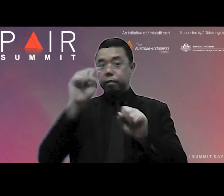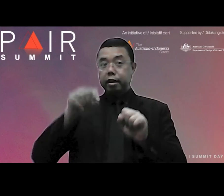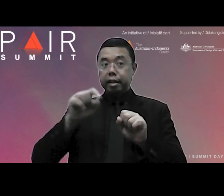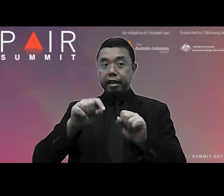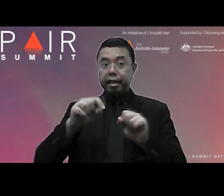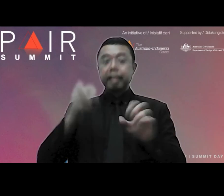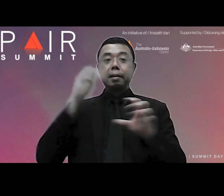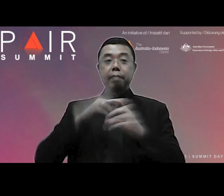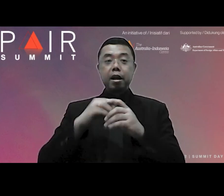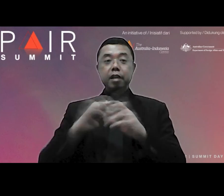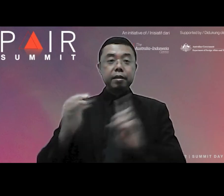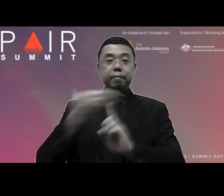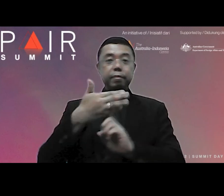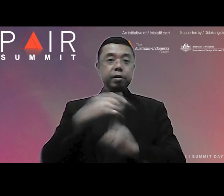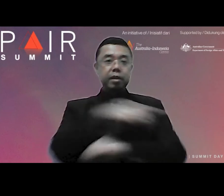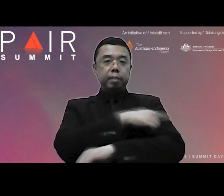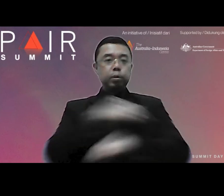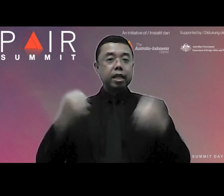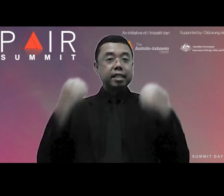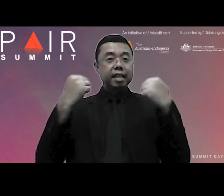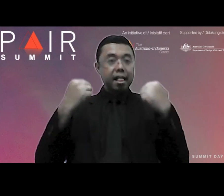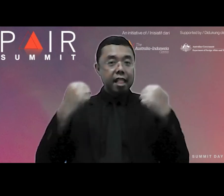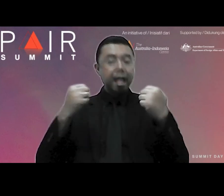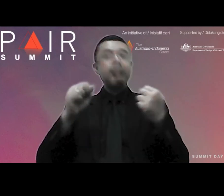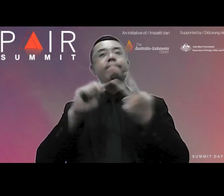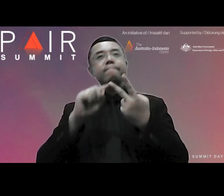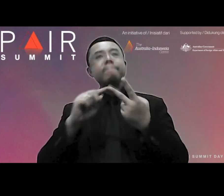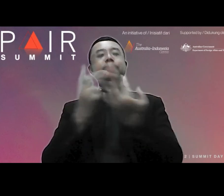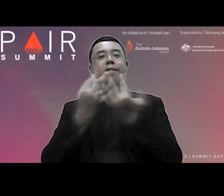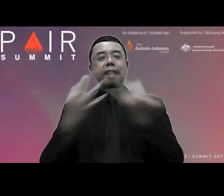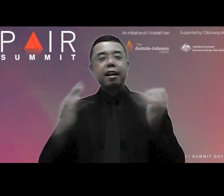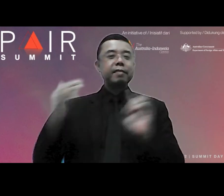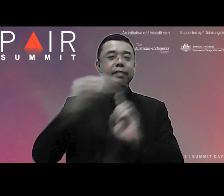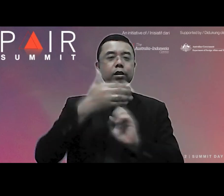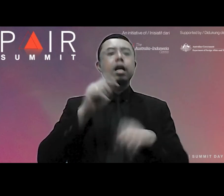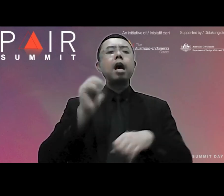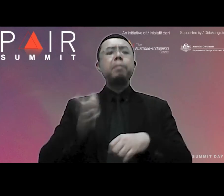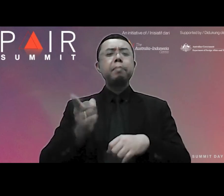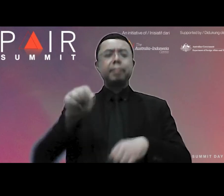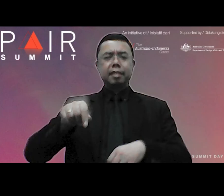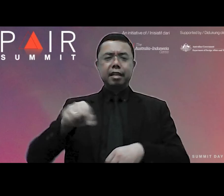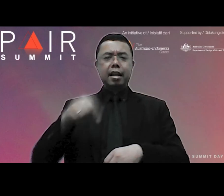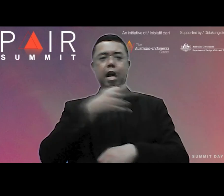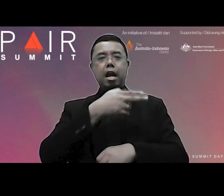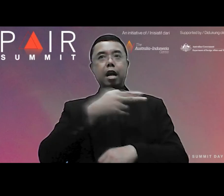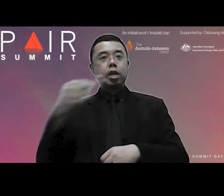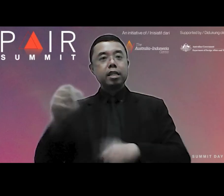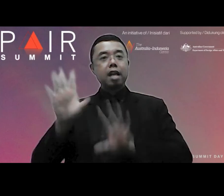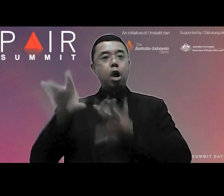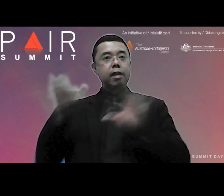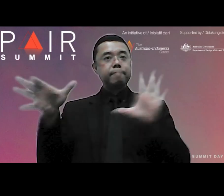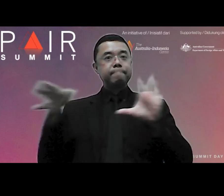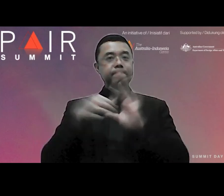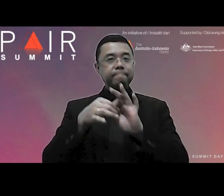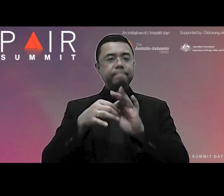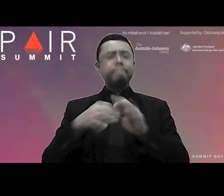course, at a time when both our countries, Australia and Indonesia, are taking steps to return to a new normal as the